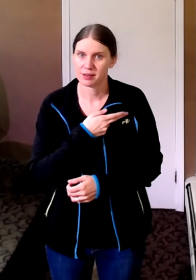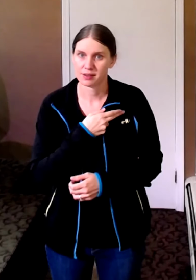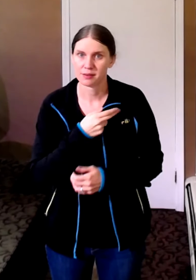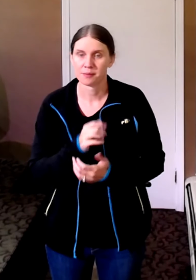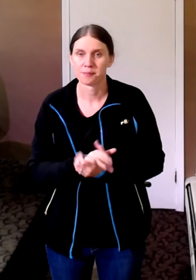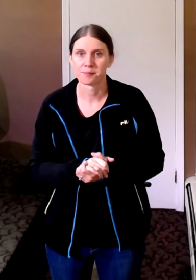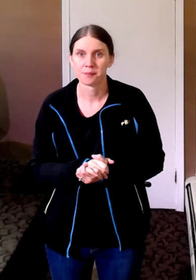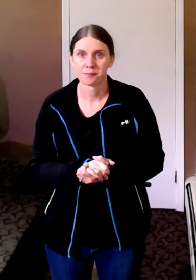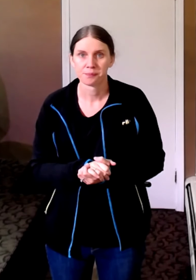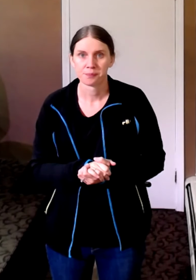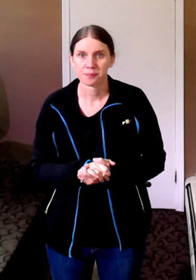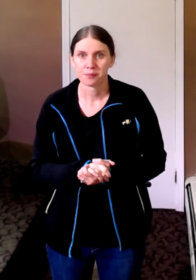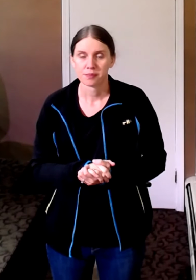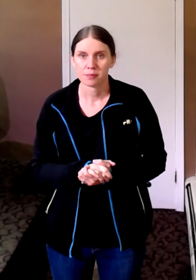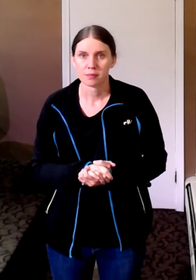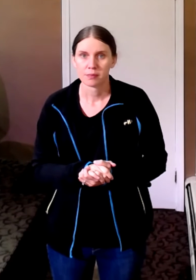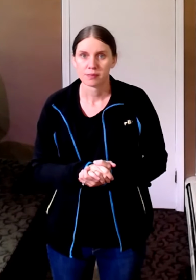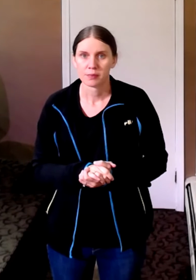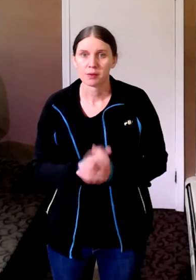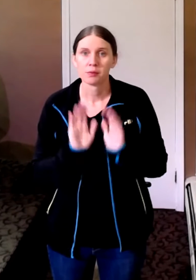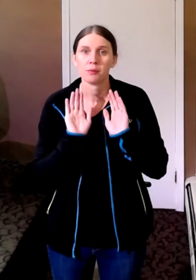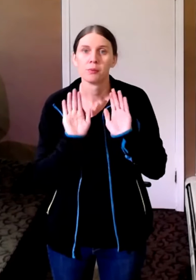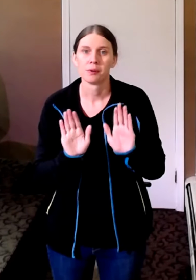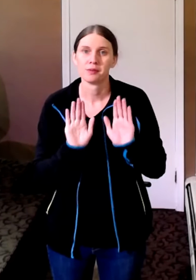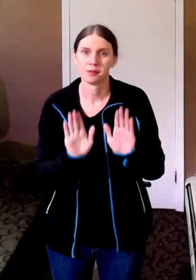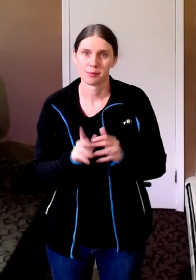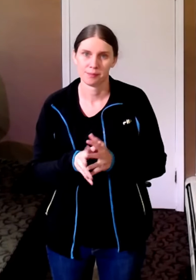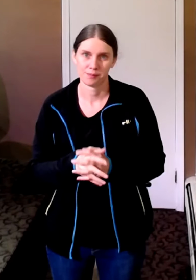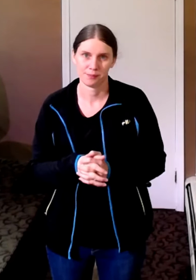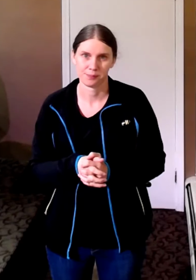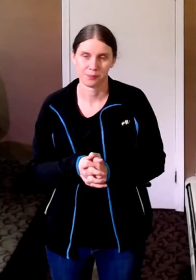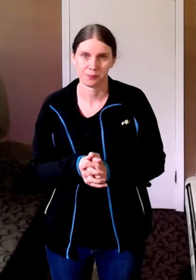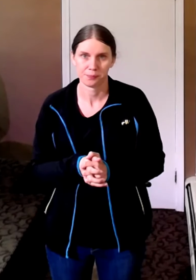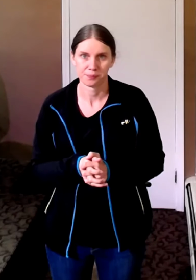all things. It is wonderful.